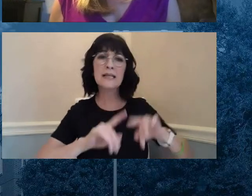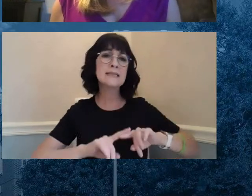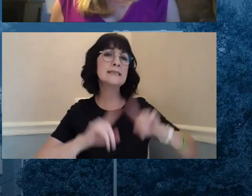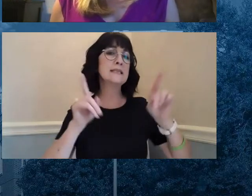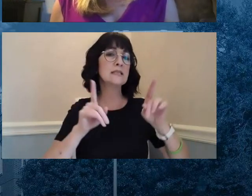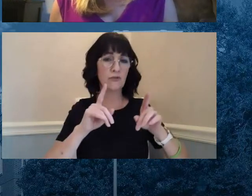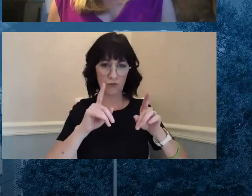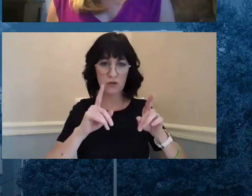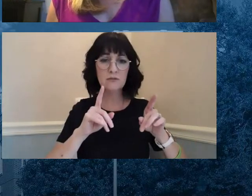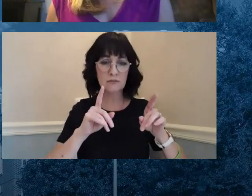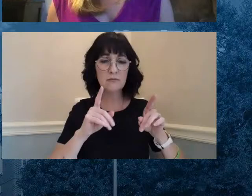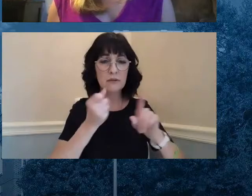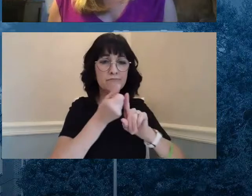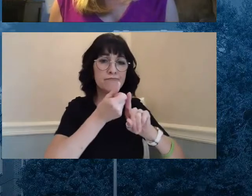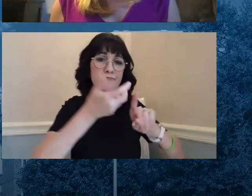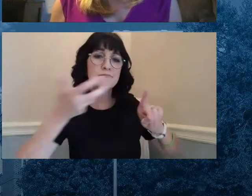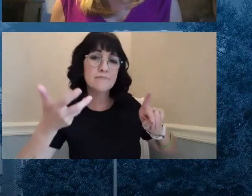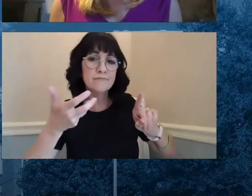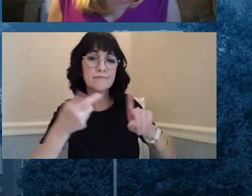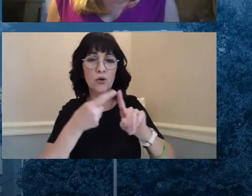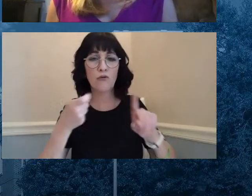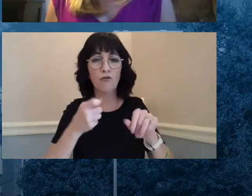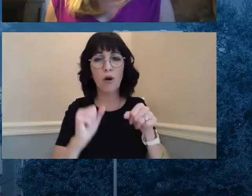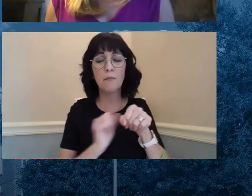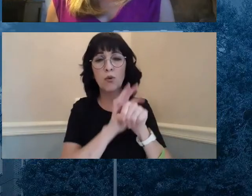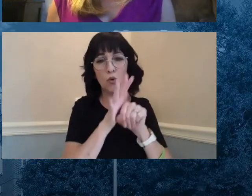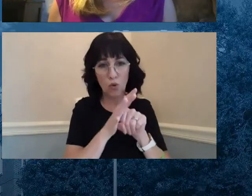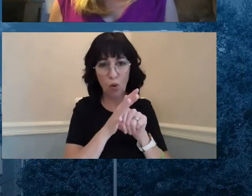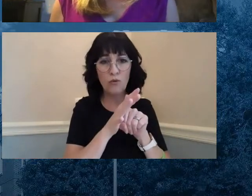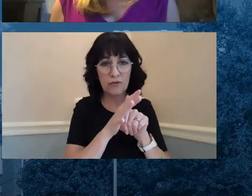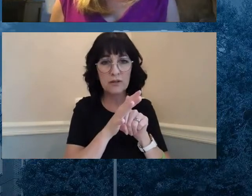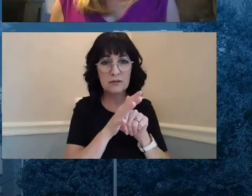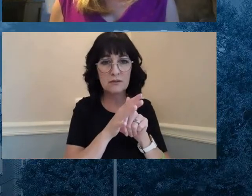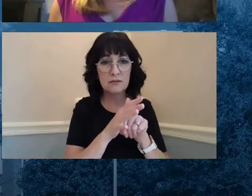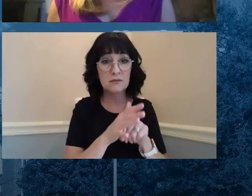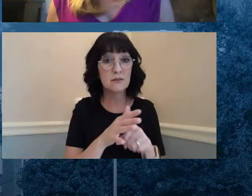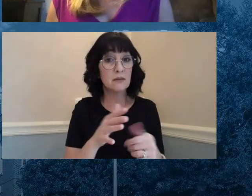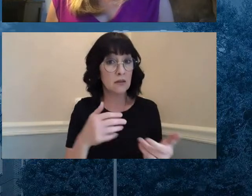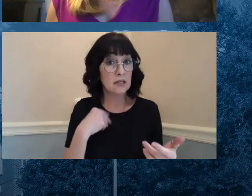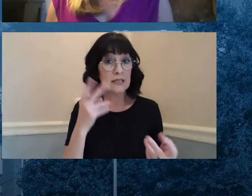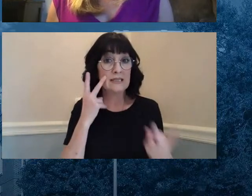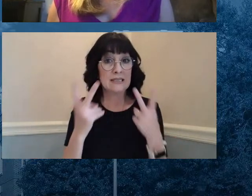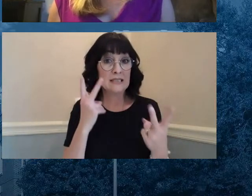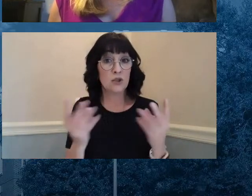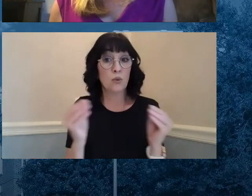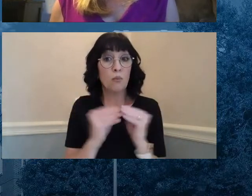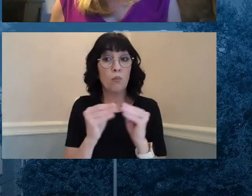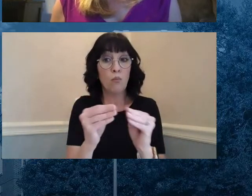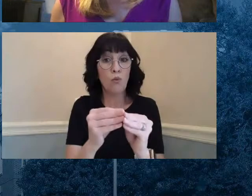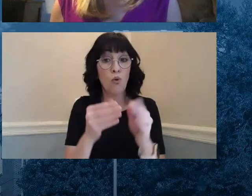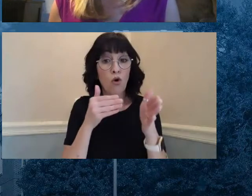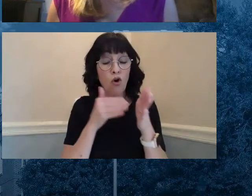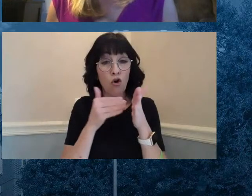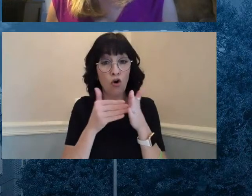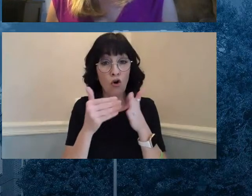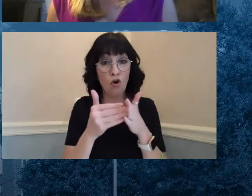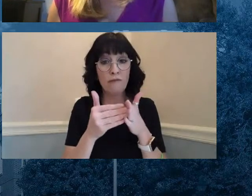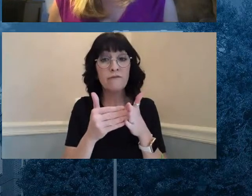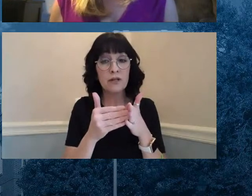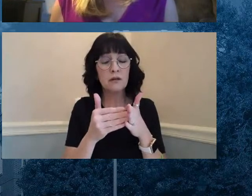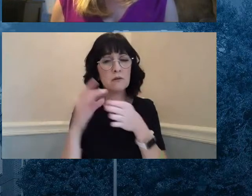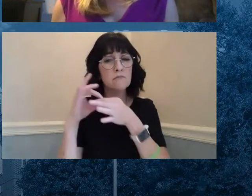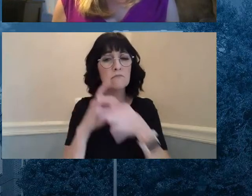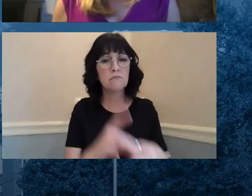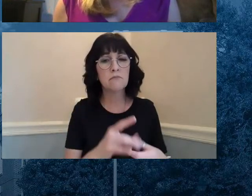variant strains that we're keeping an eye on. Now, the dominant strains that we're finding in Delaware through our surveillance testing program